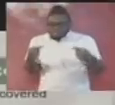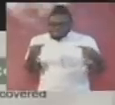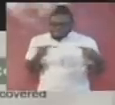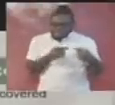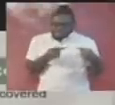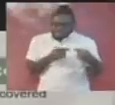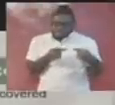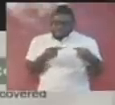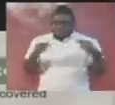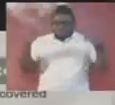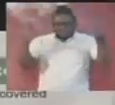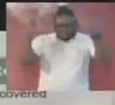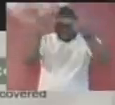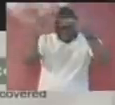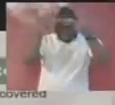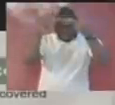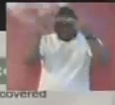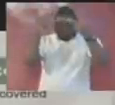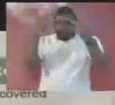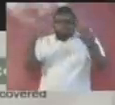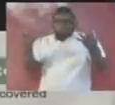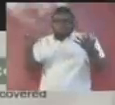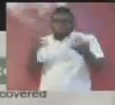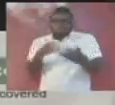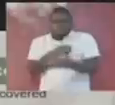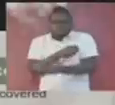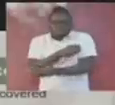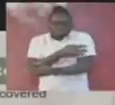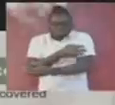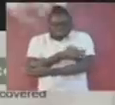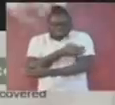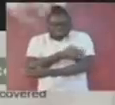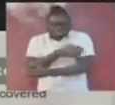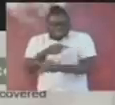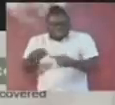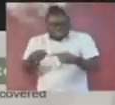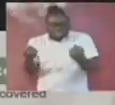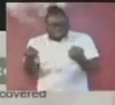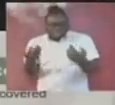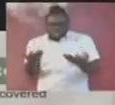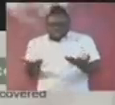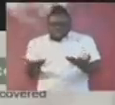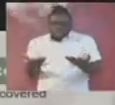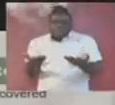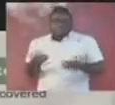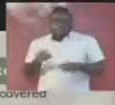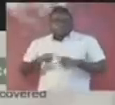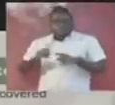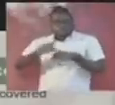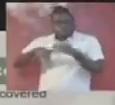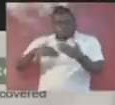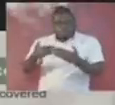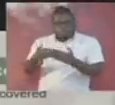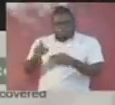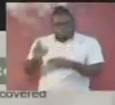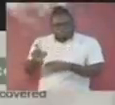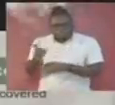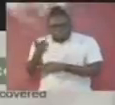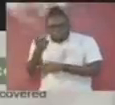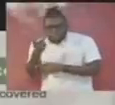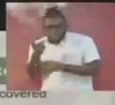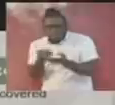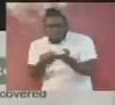muscle aches, but all individuals who experienced these did recover. With respect to